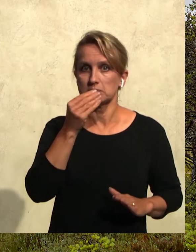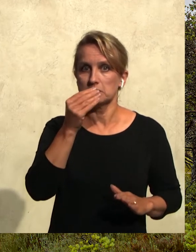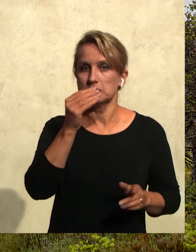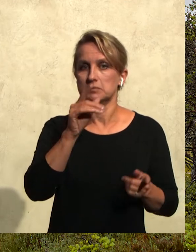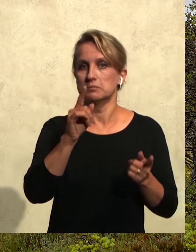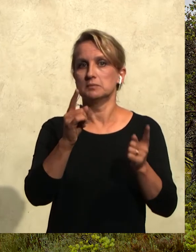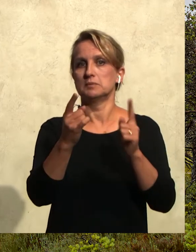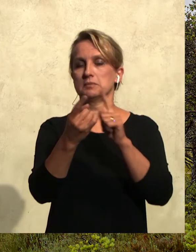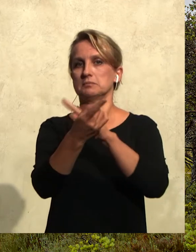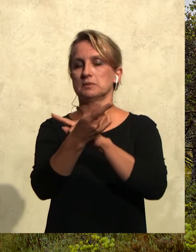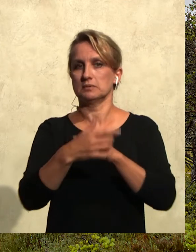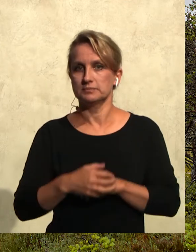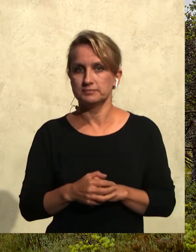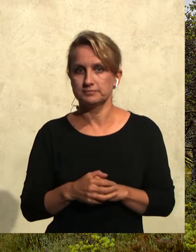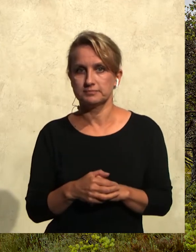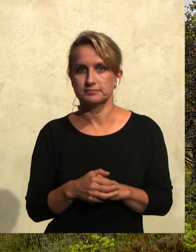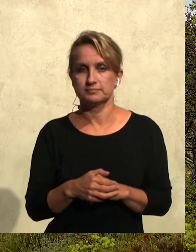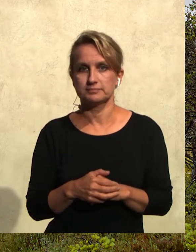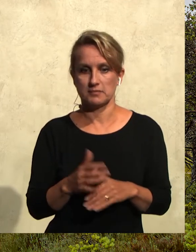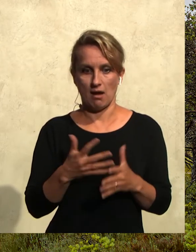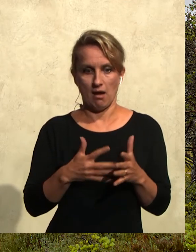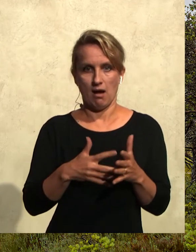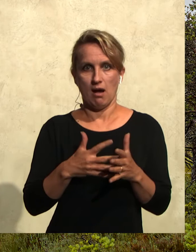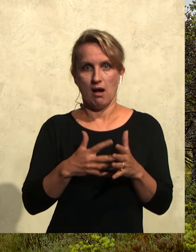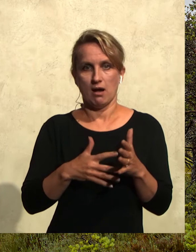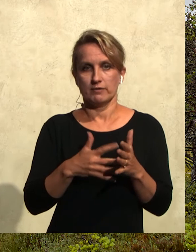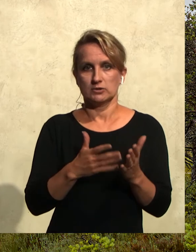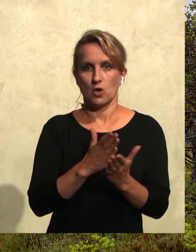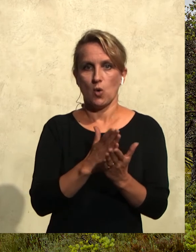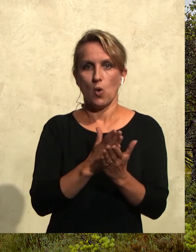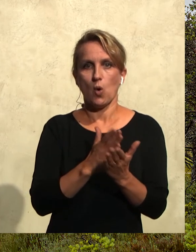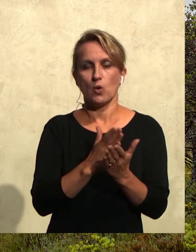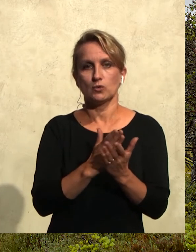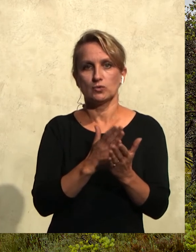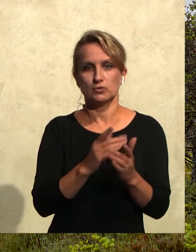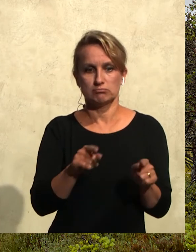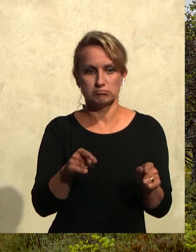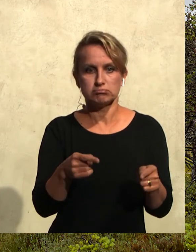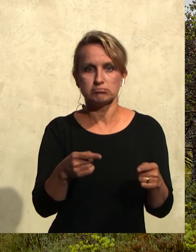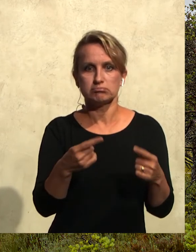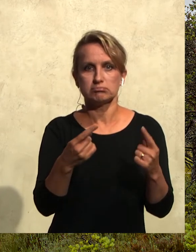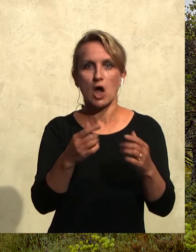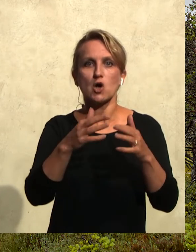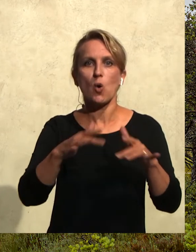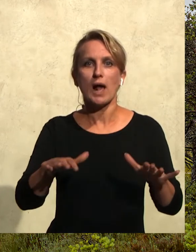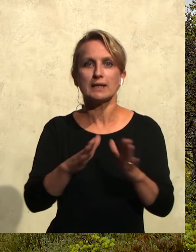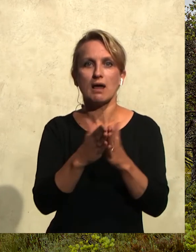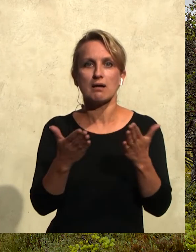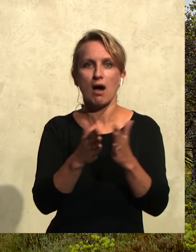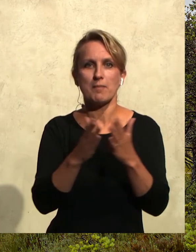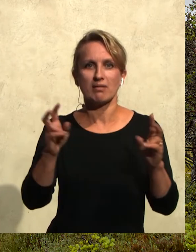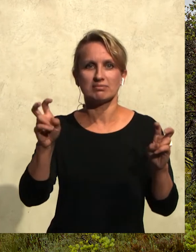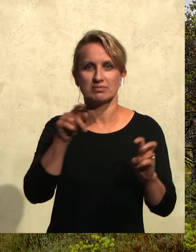development of this broad cross-cutting green paper. Although we, as